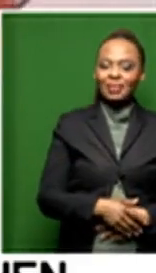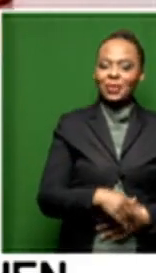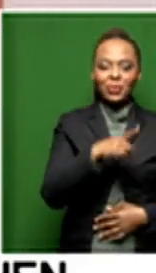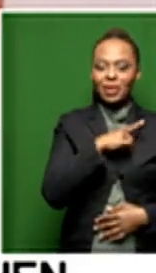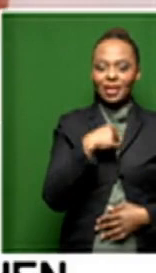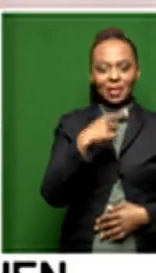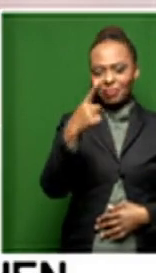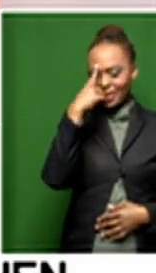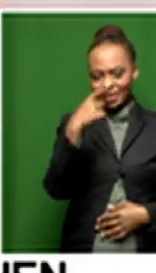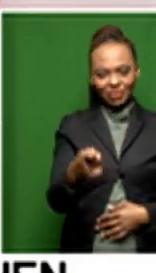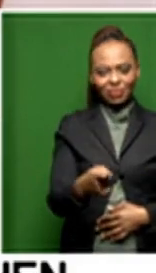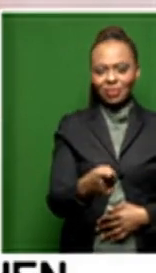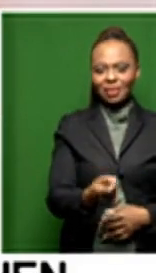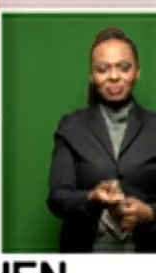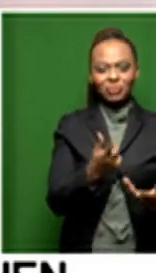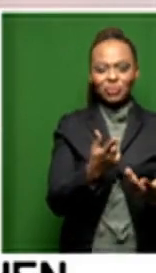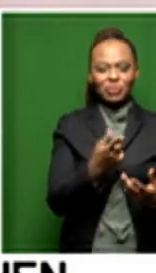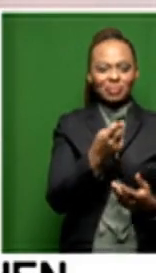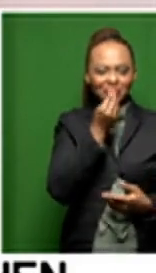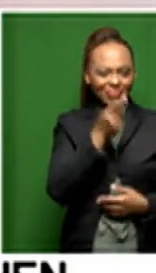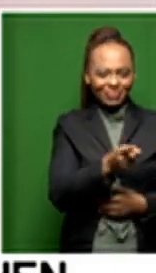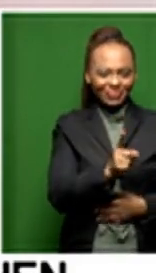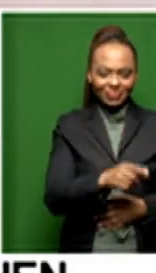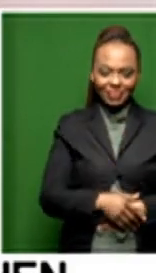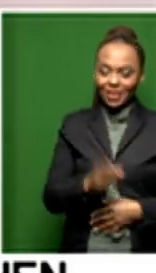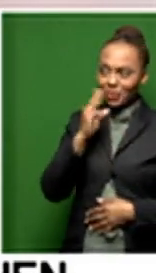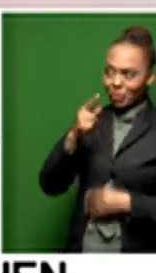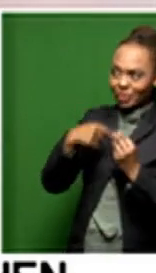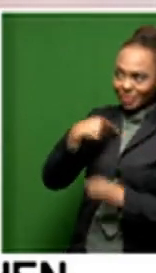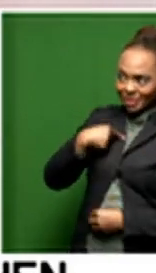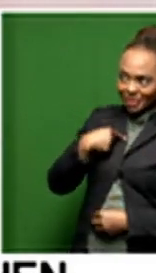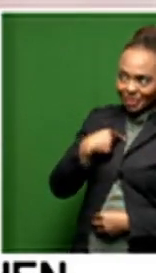but okay. Yeah. Are you talking about me, eh?